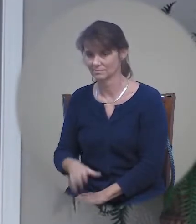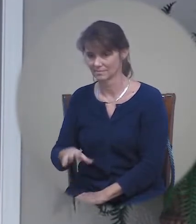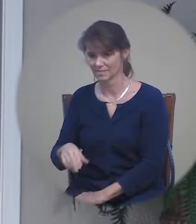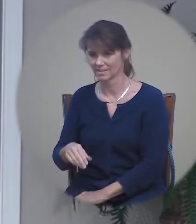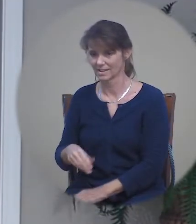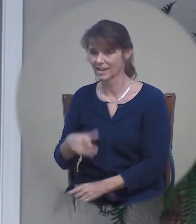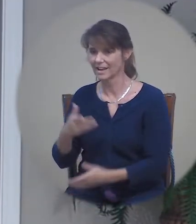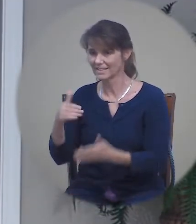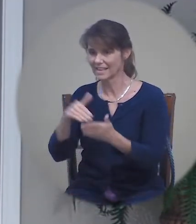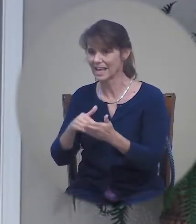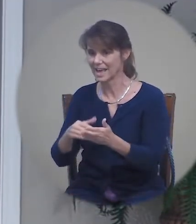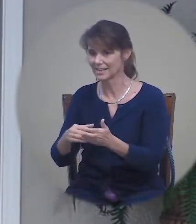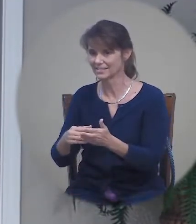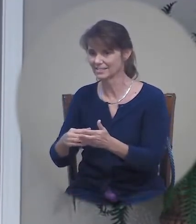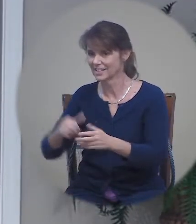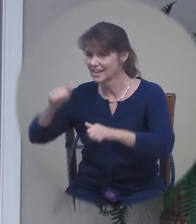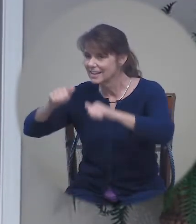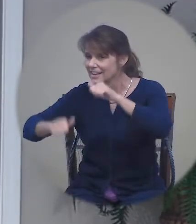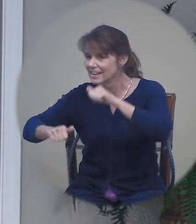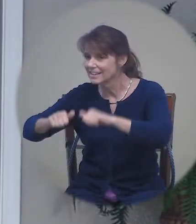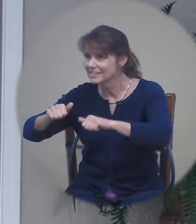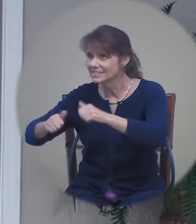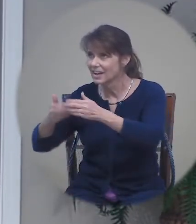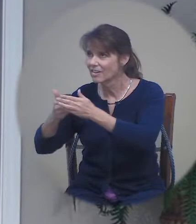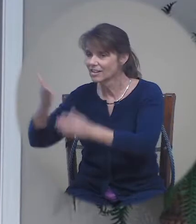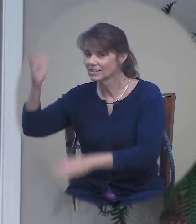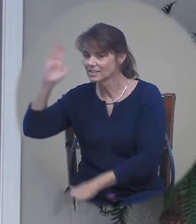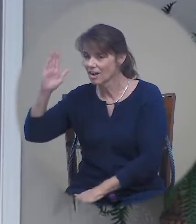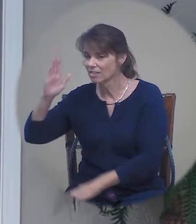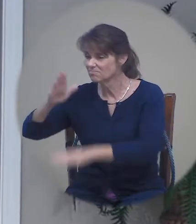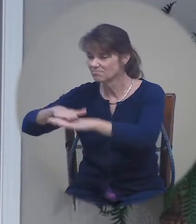God and saying, do not put your trust in God.